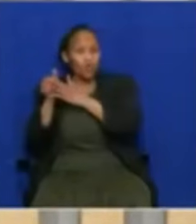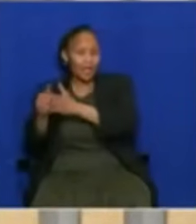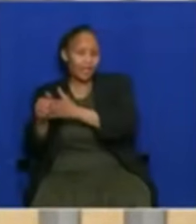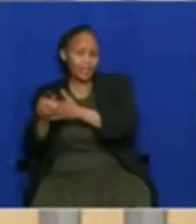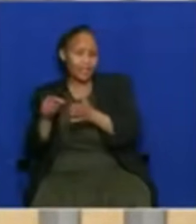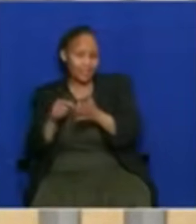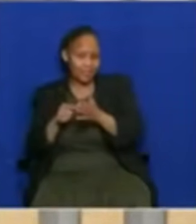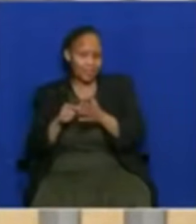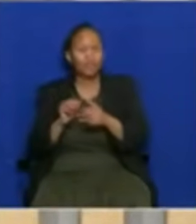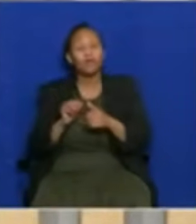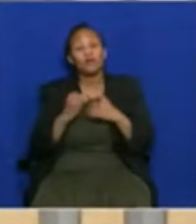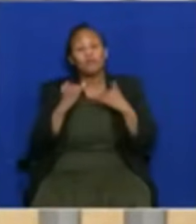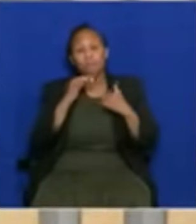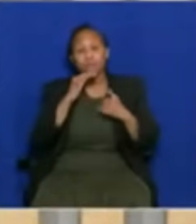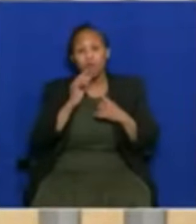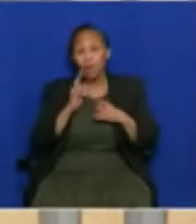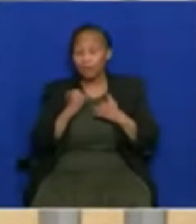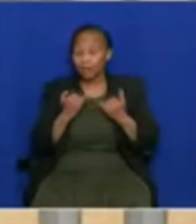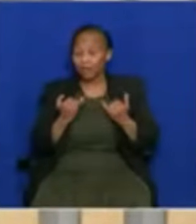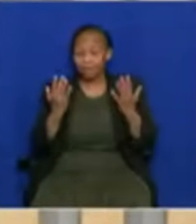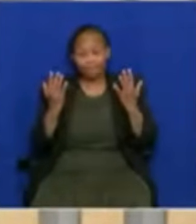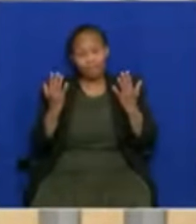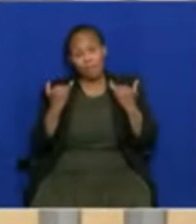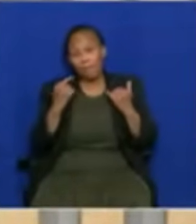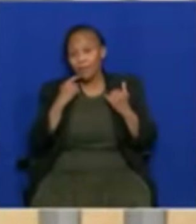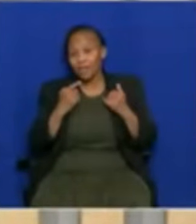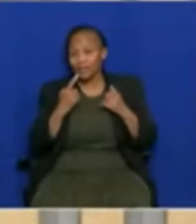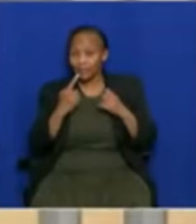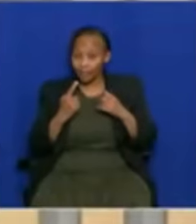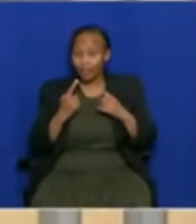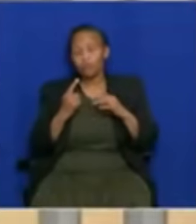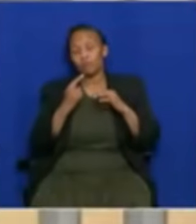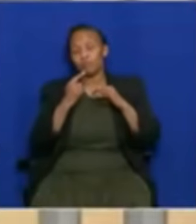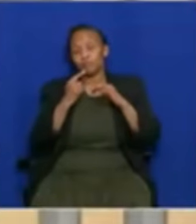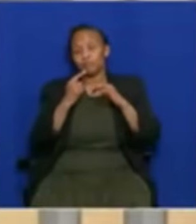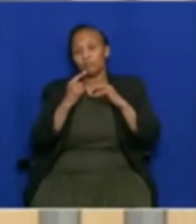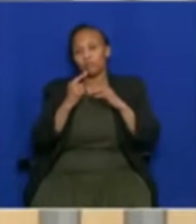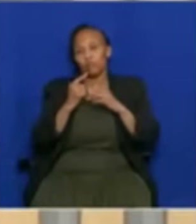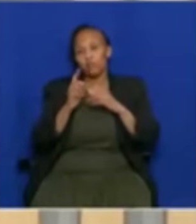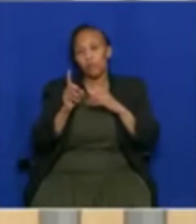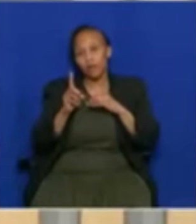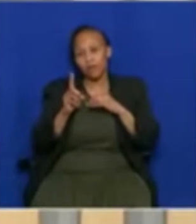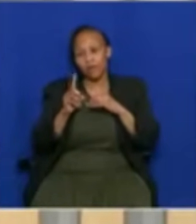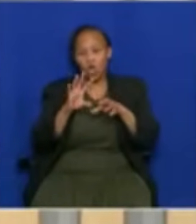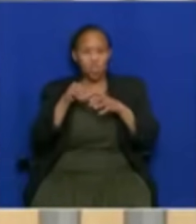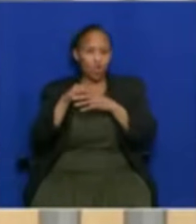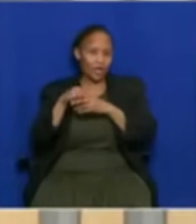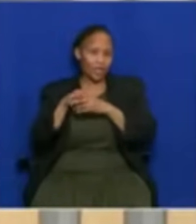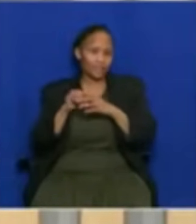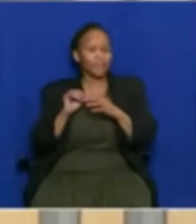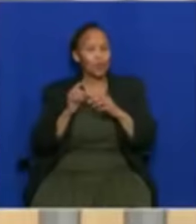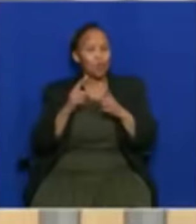give it into context. But when it comes to how I started with a scant